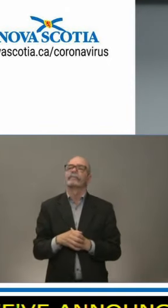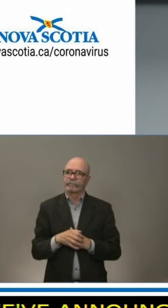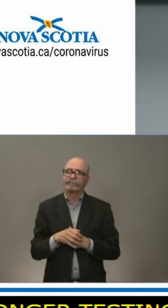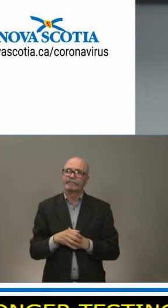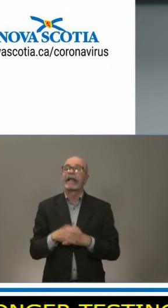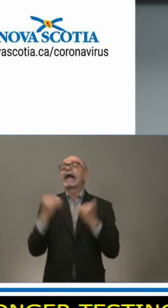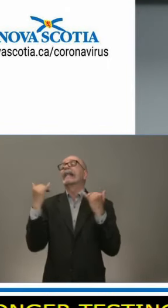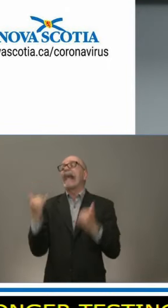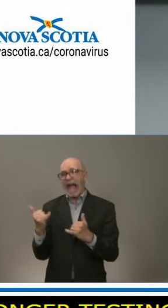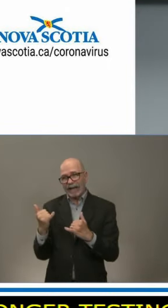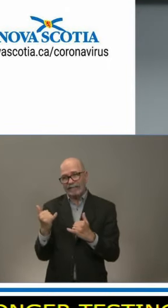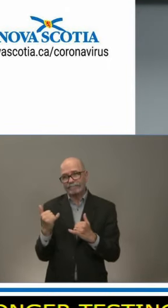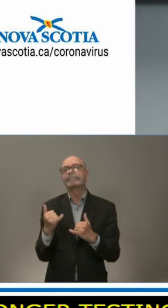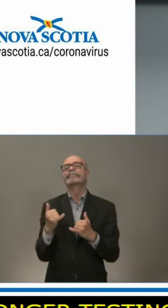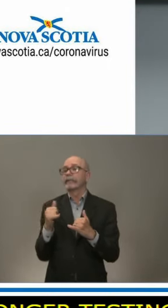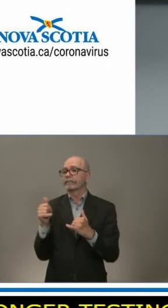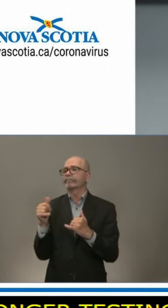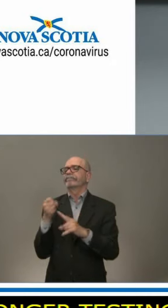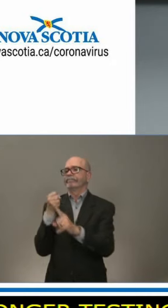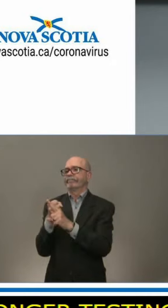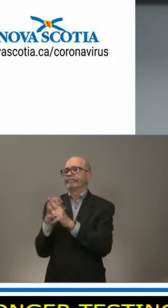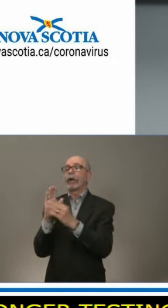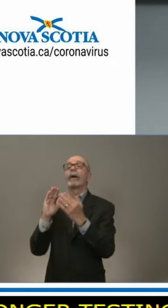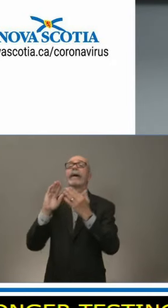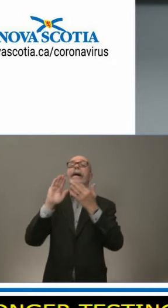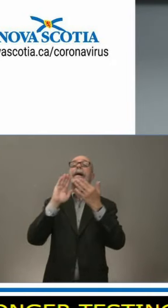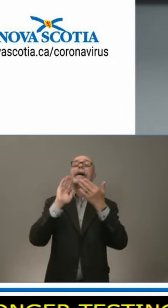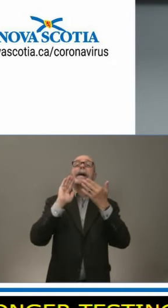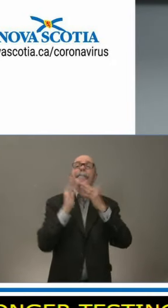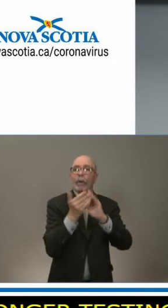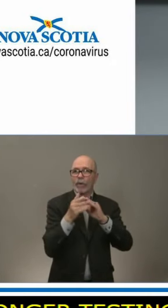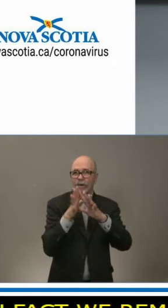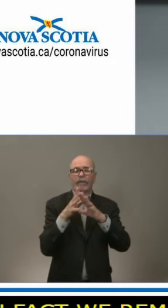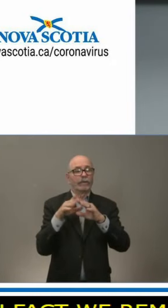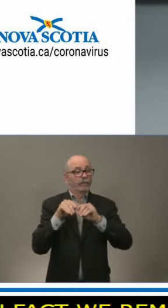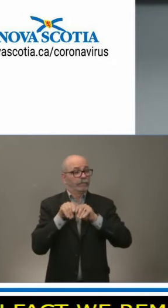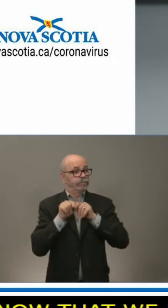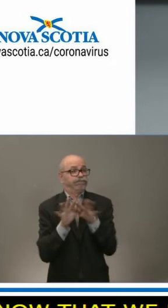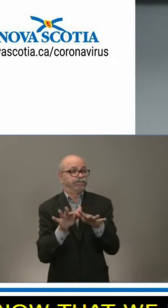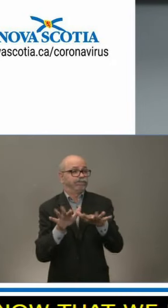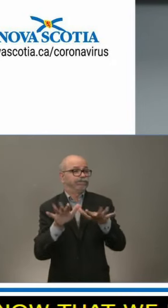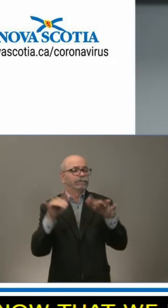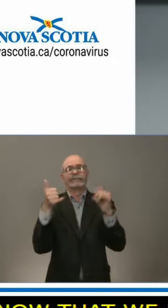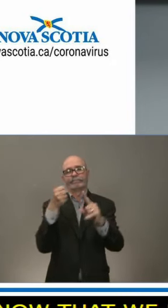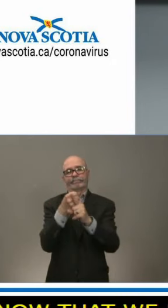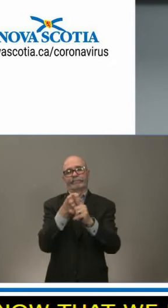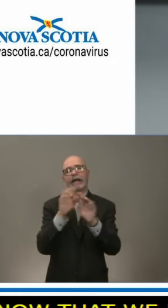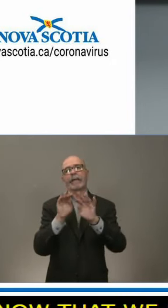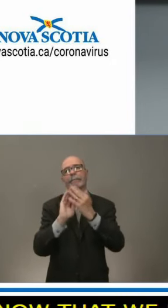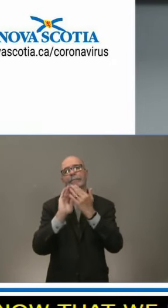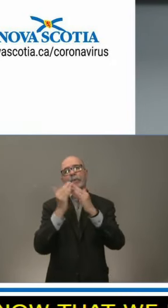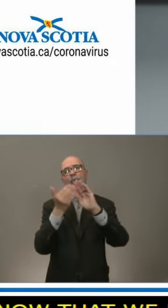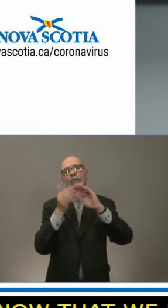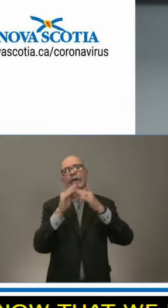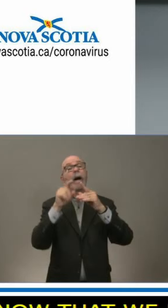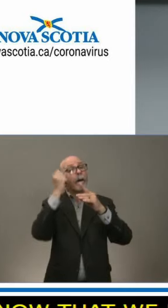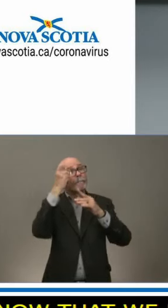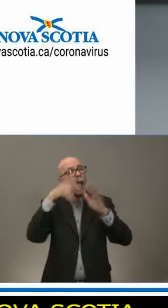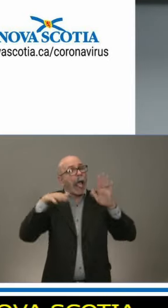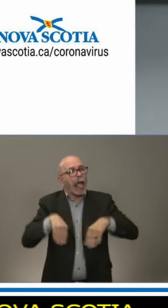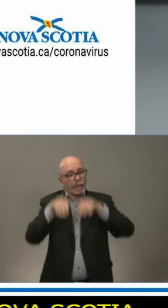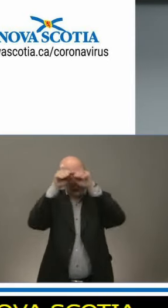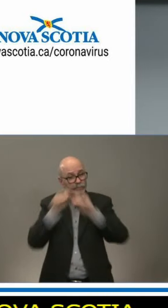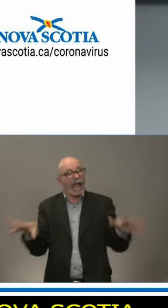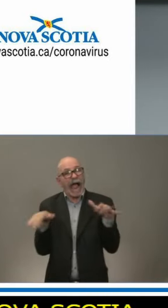some community spread here in Nova Scotia. We don't have wide community spread, but we need to be out in front of this to minimize